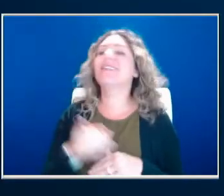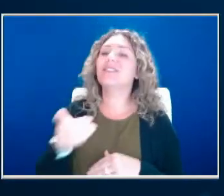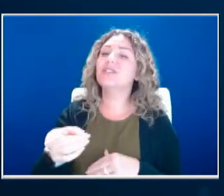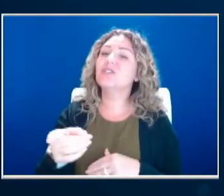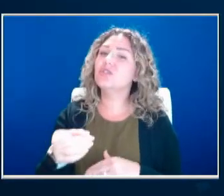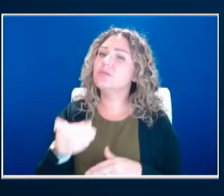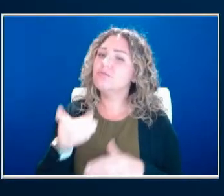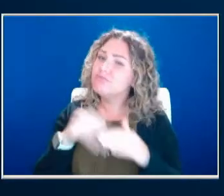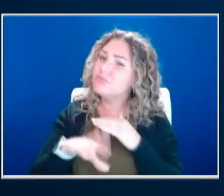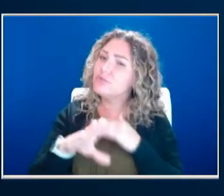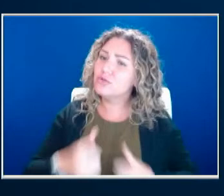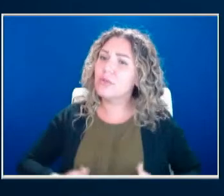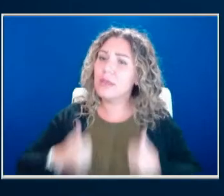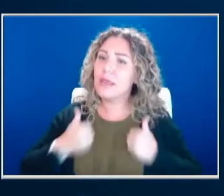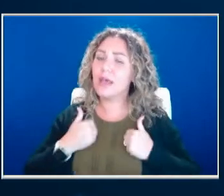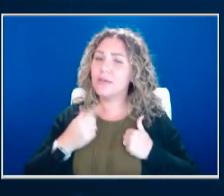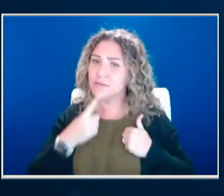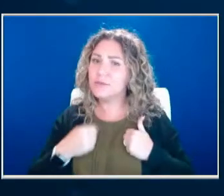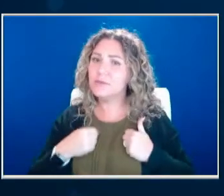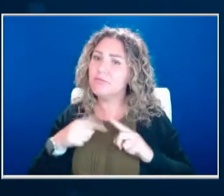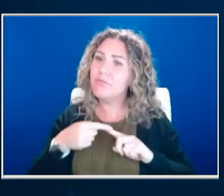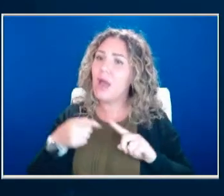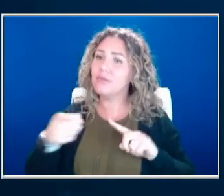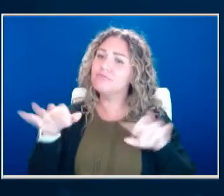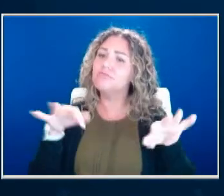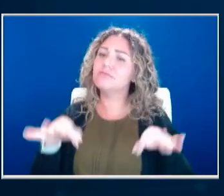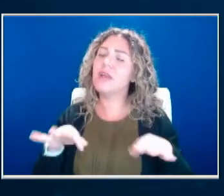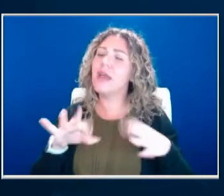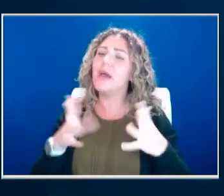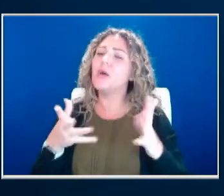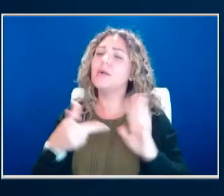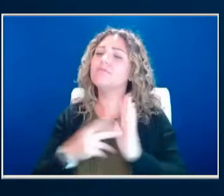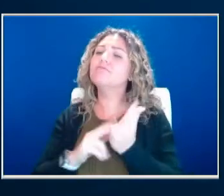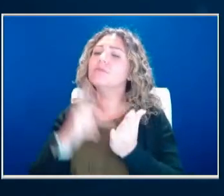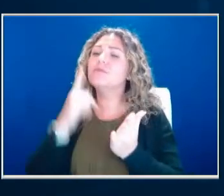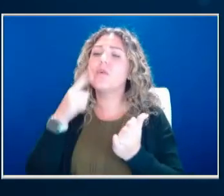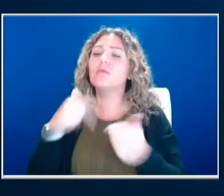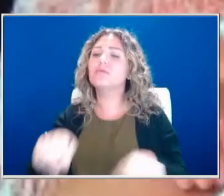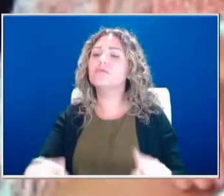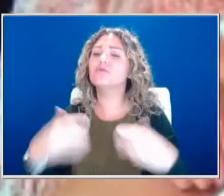And tell me a little bit about her and what she's meant to you in your recovery.